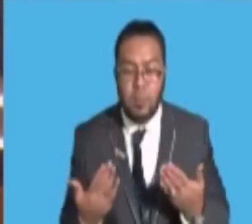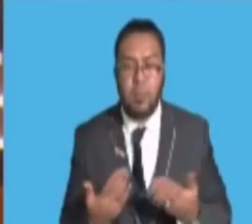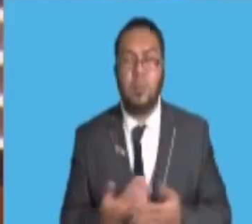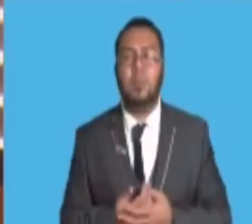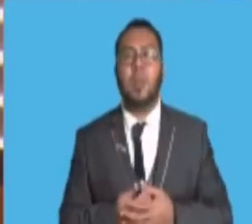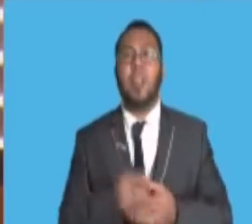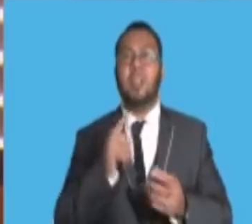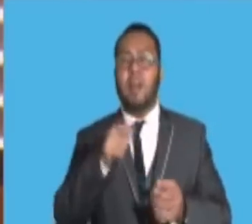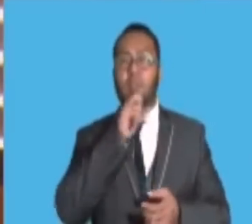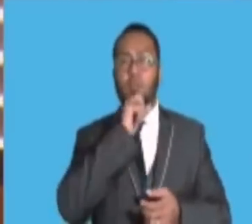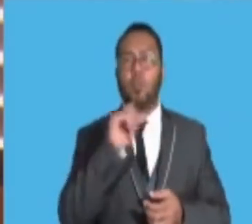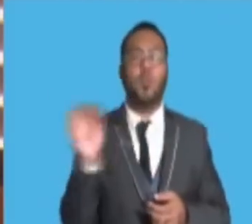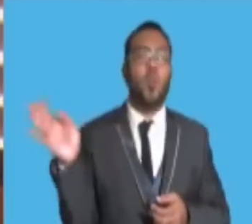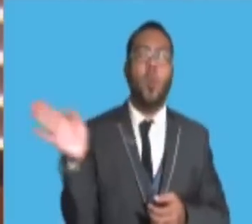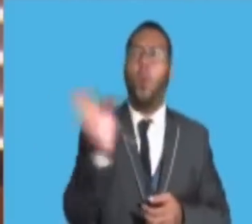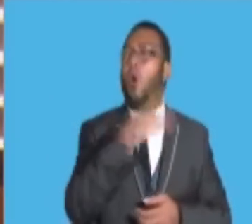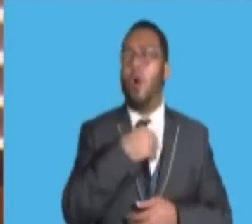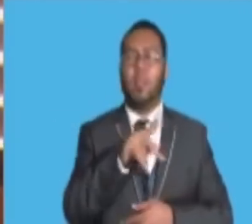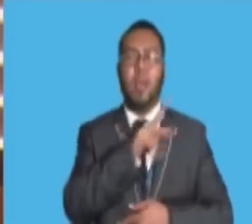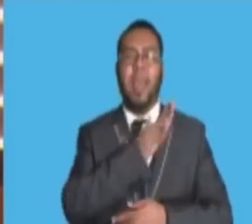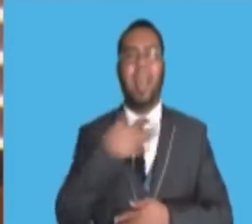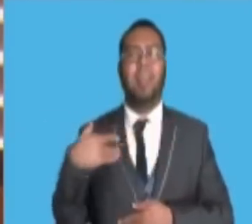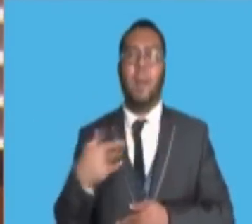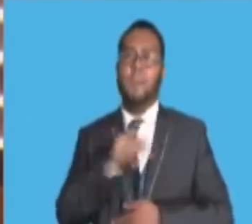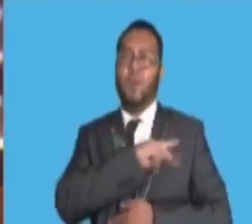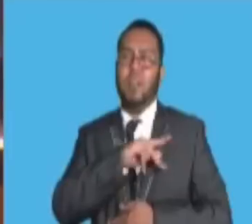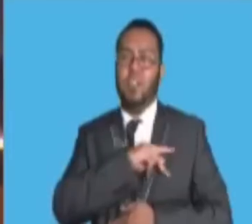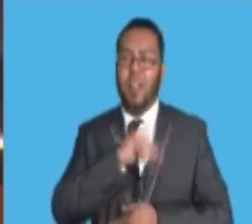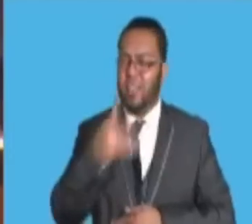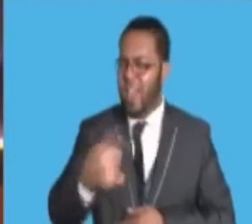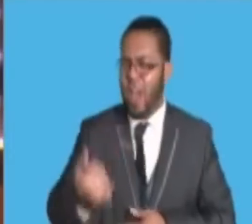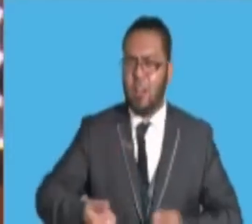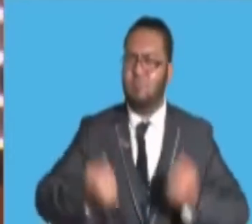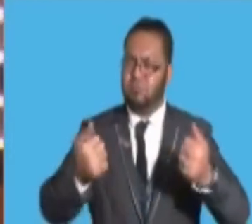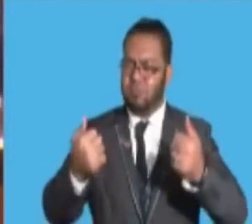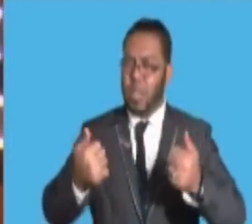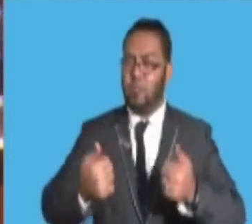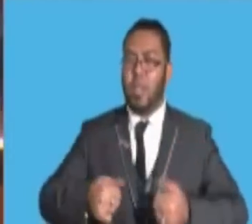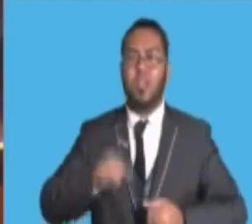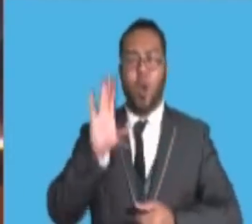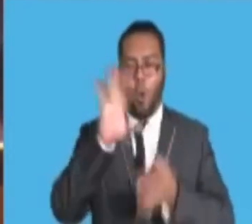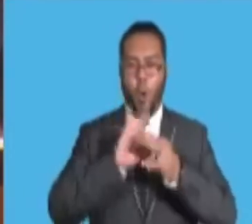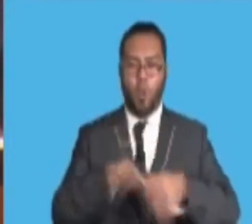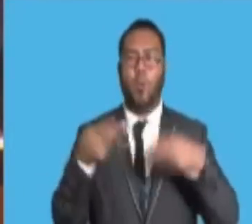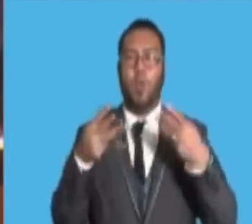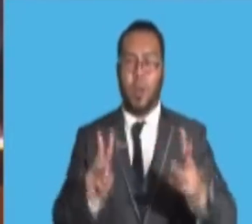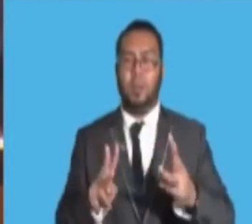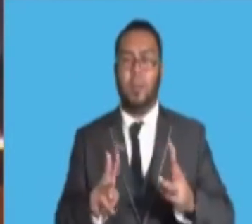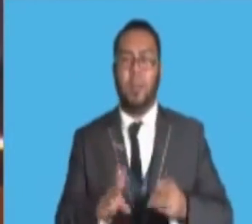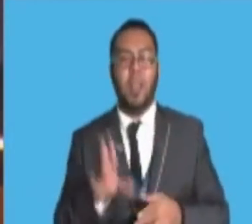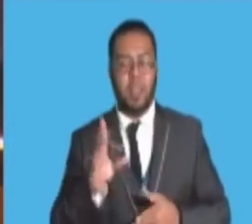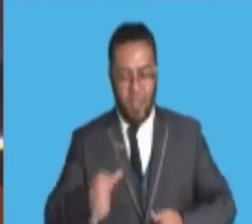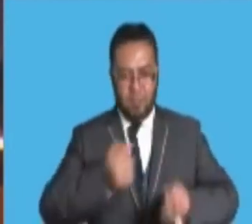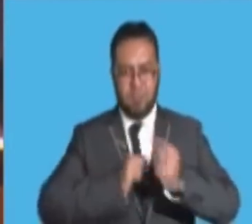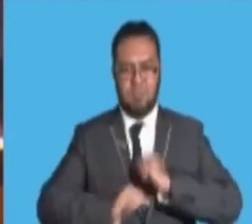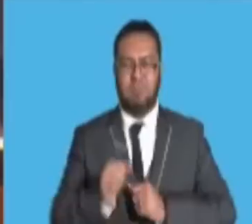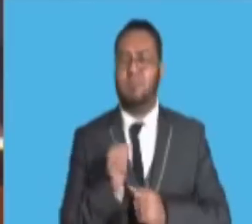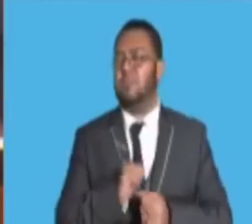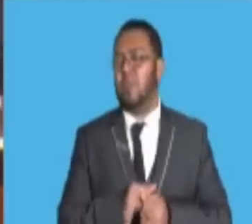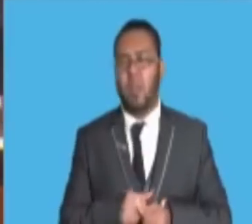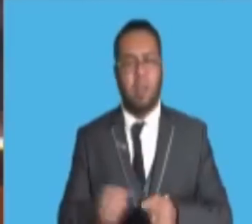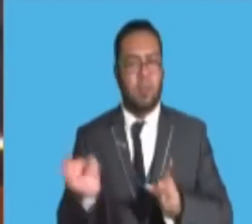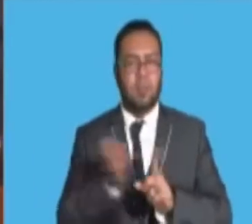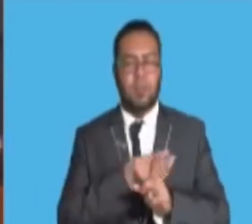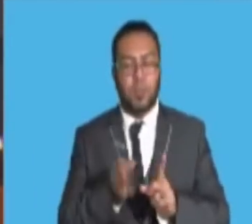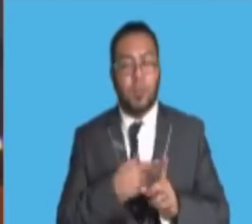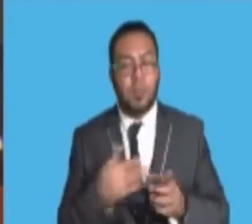this afternoon to all health professionals. They are heroes in their own right. Occasionally, they endure adverse publicity. I am proud